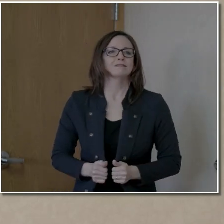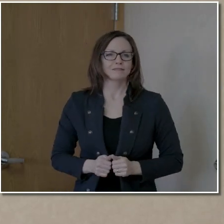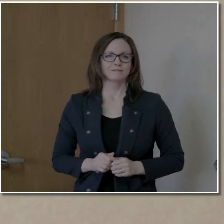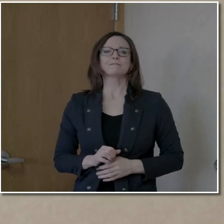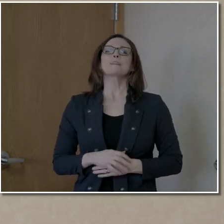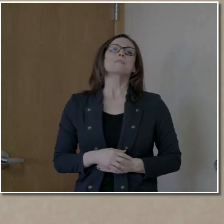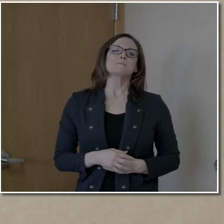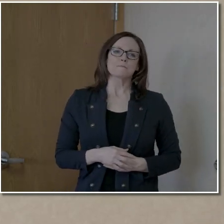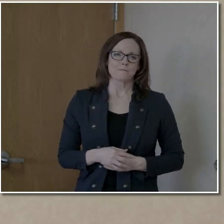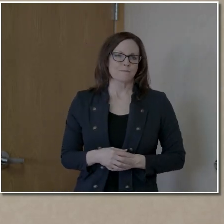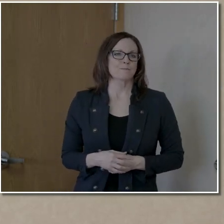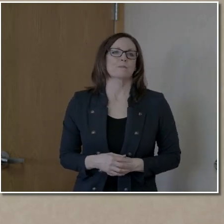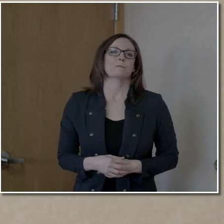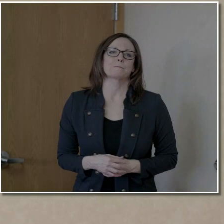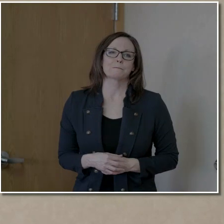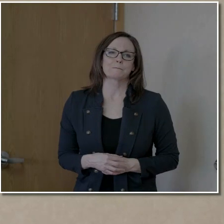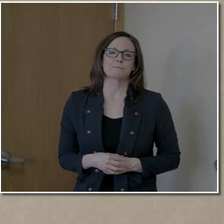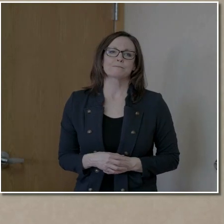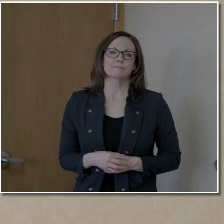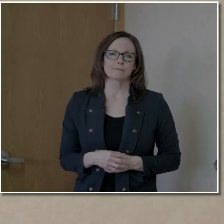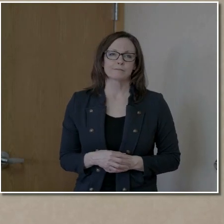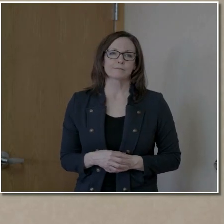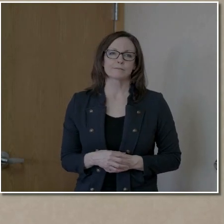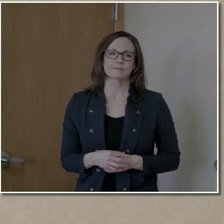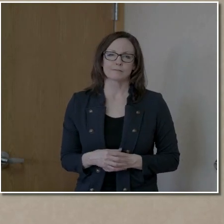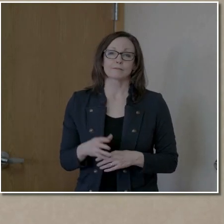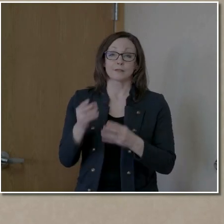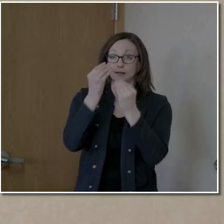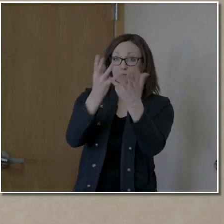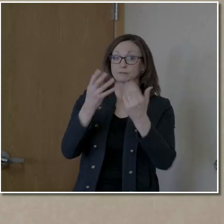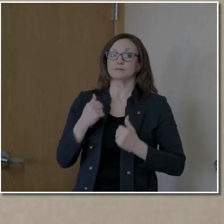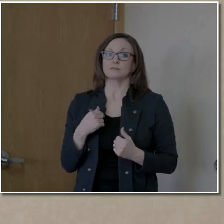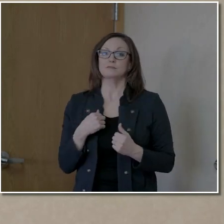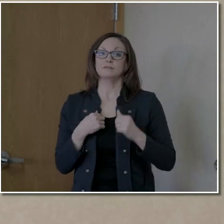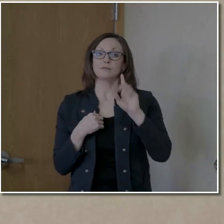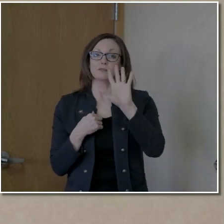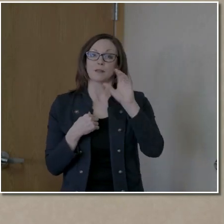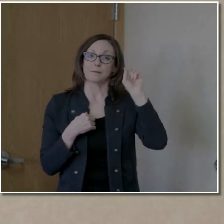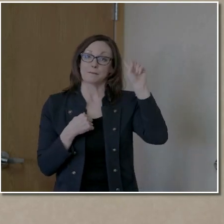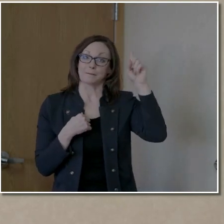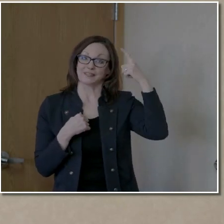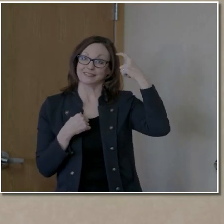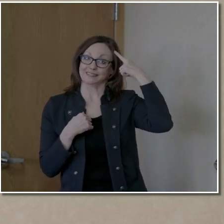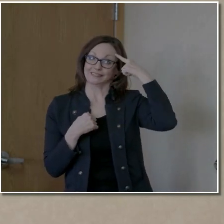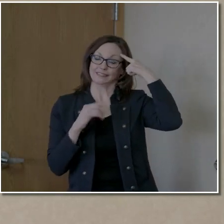Milwaukee. The Madison site is still in a planning stage.